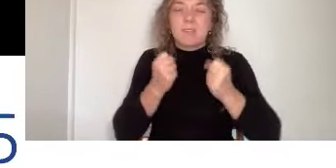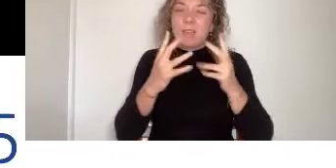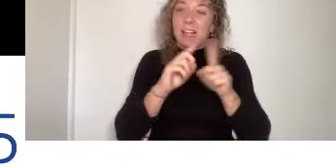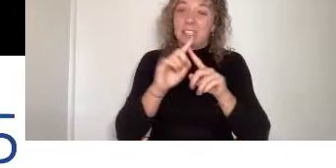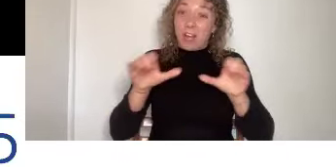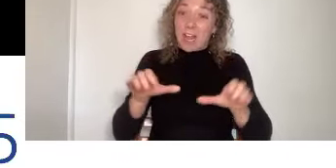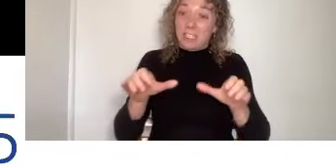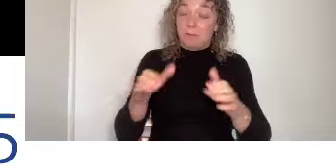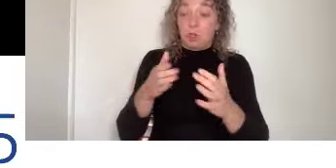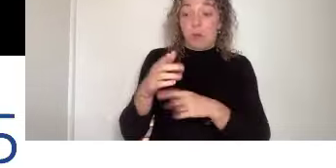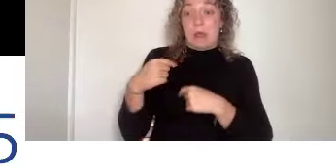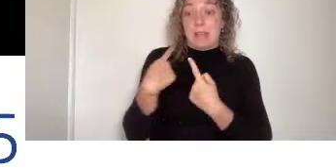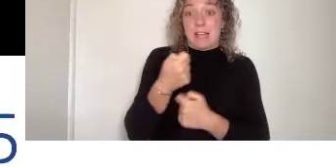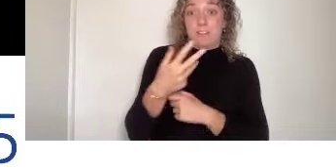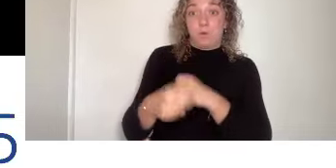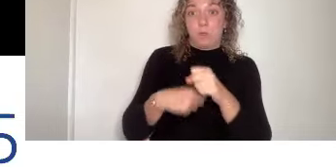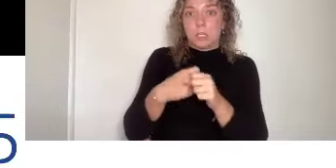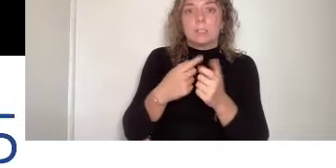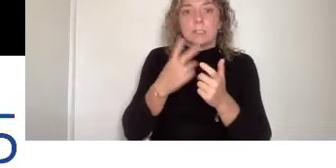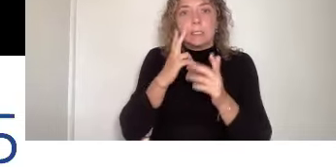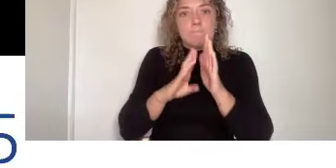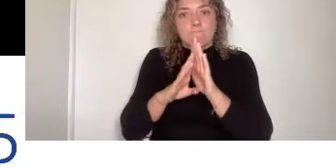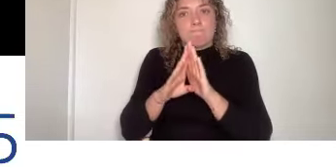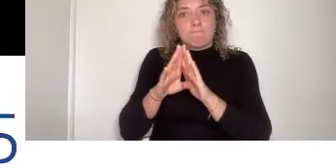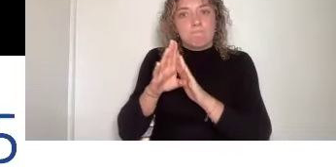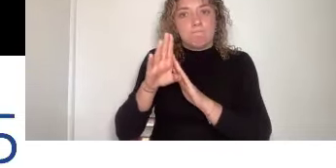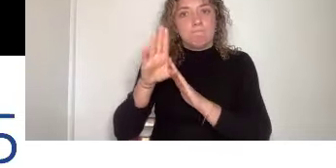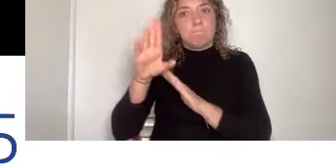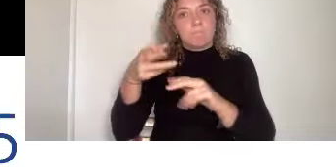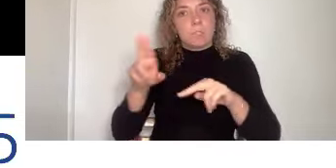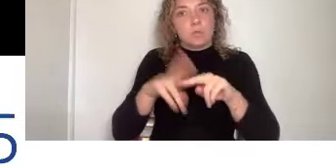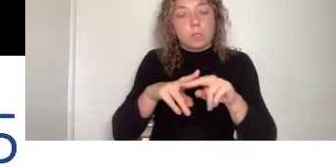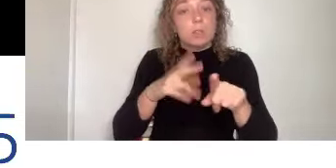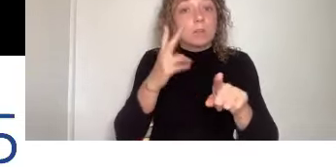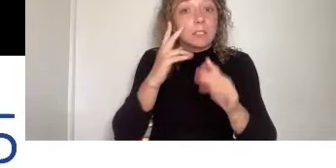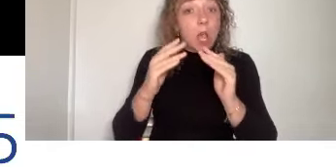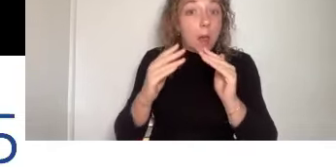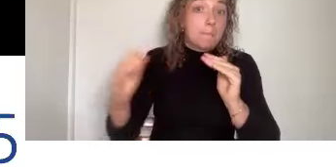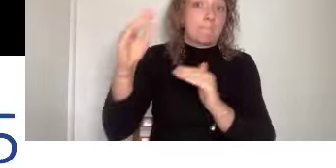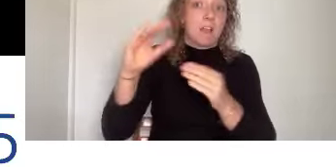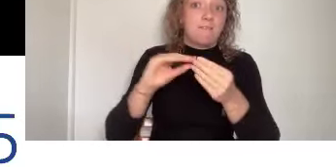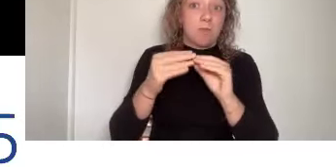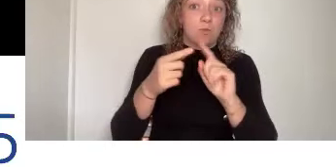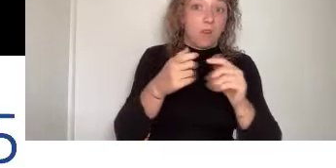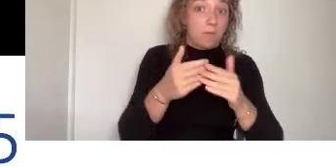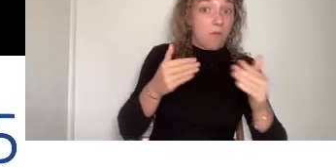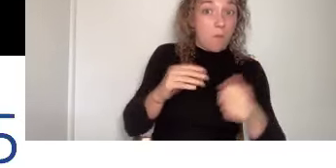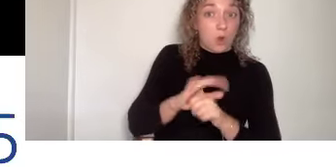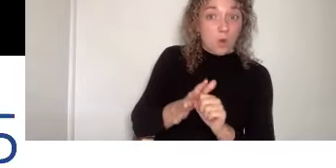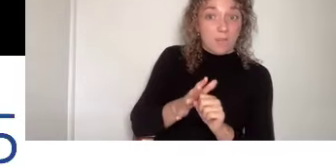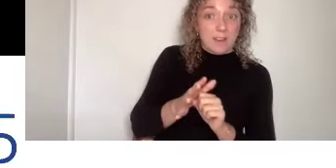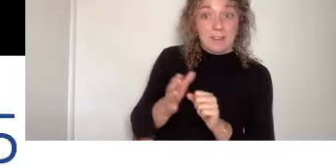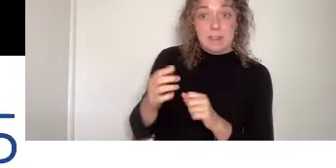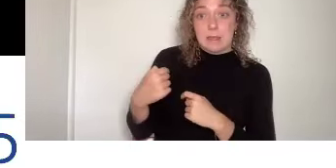and over the last few years, steadily increased. You'll notice that we're even above numbers before COVID. In this